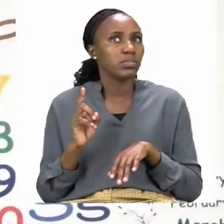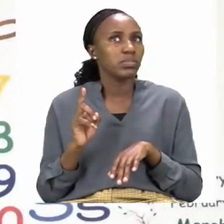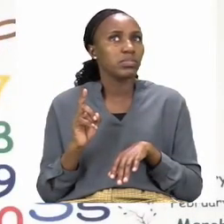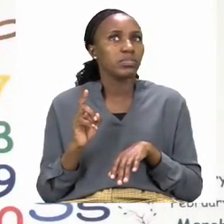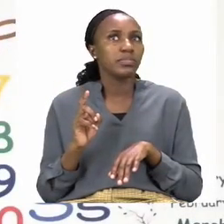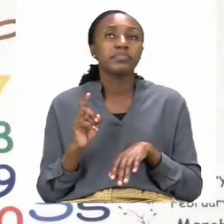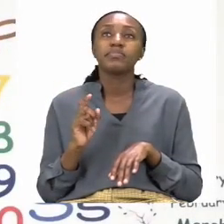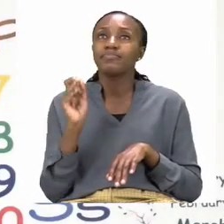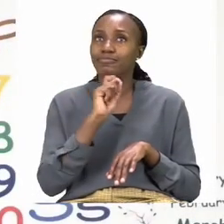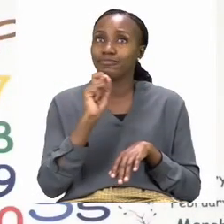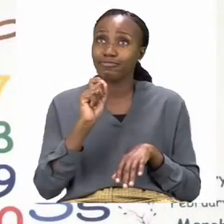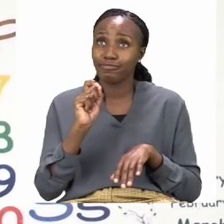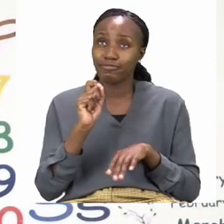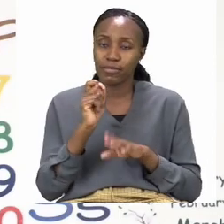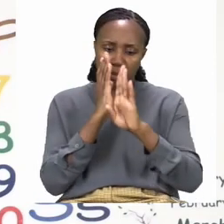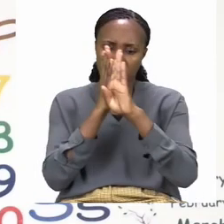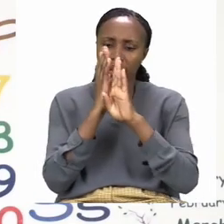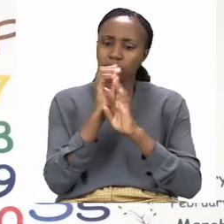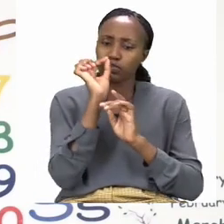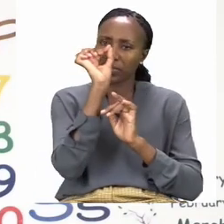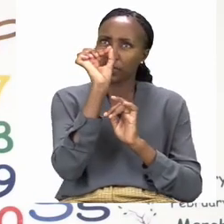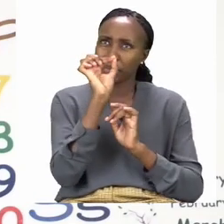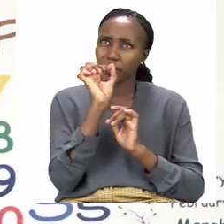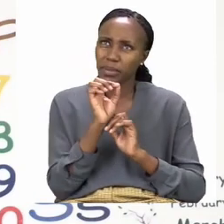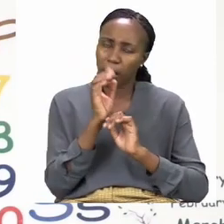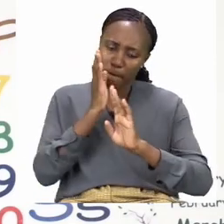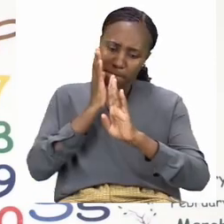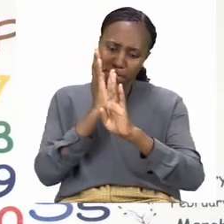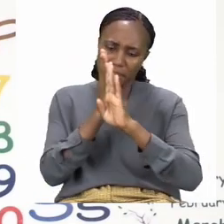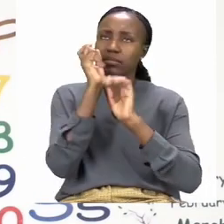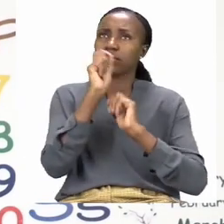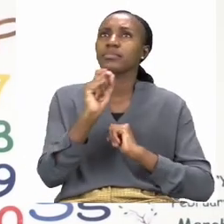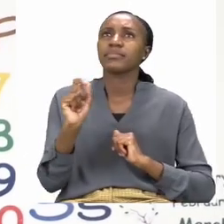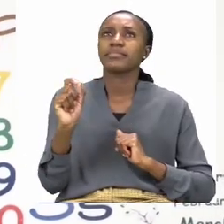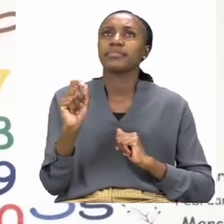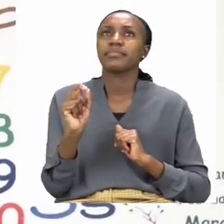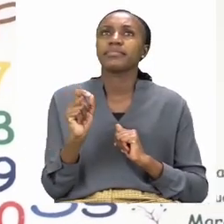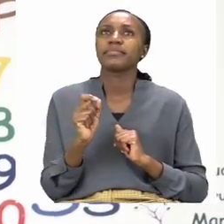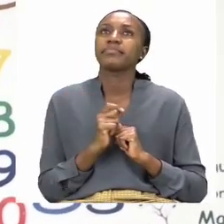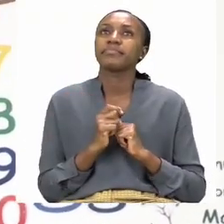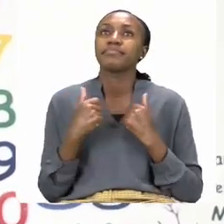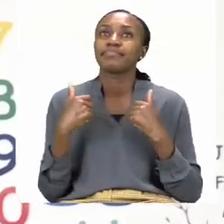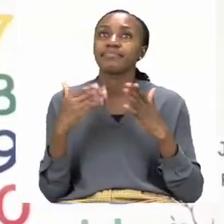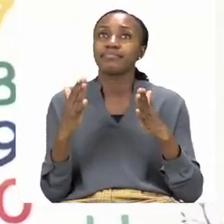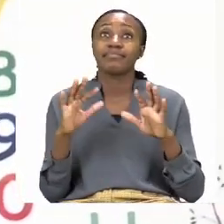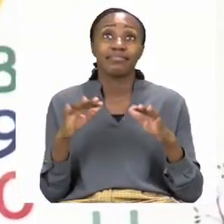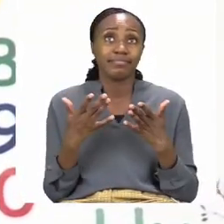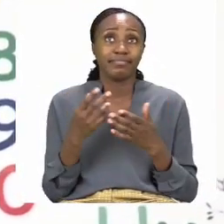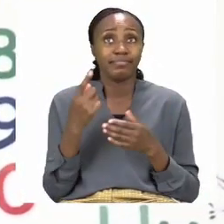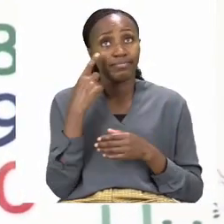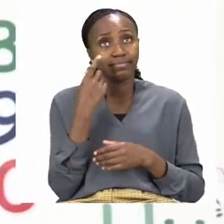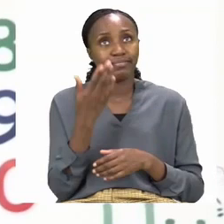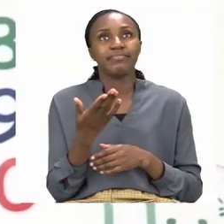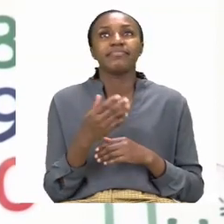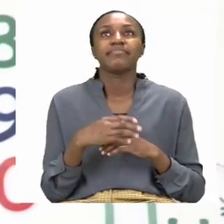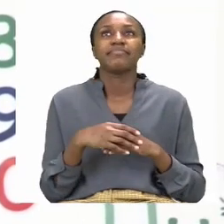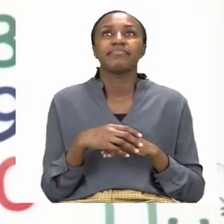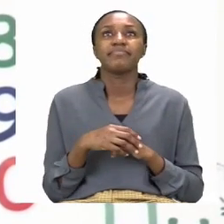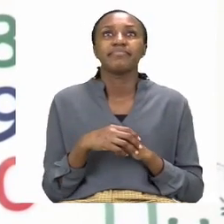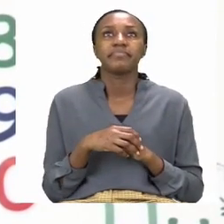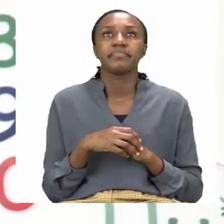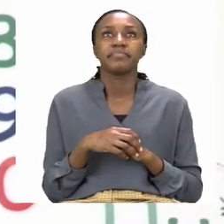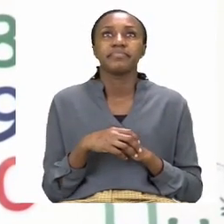the dotted lines. So here you will start on top and bring it